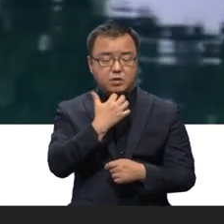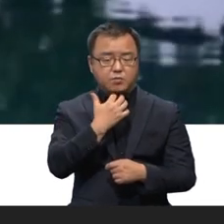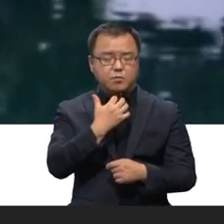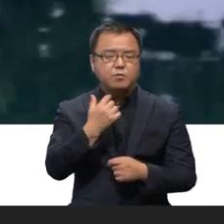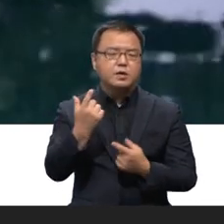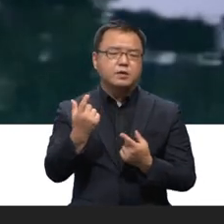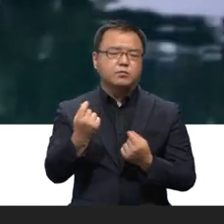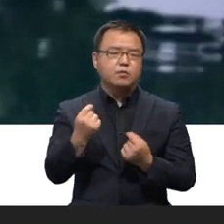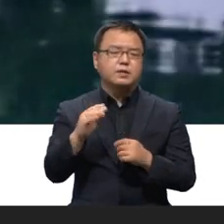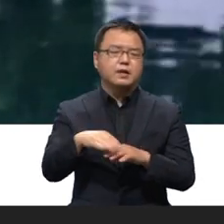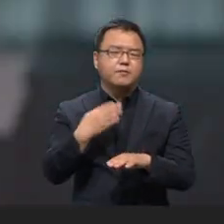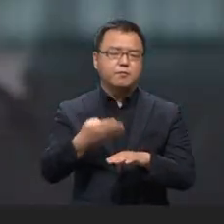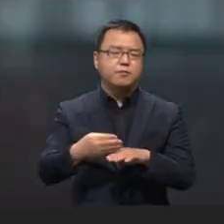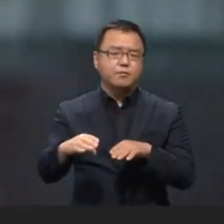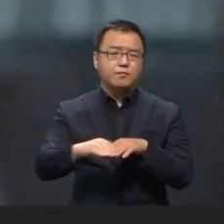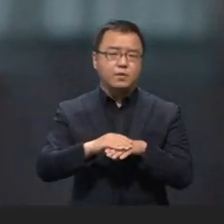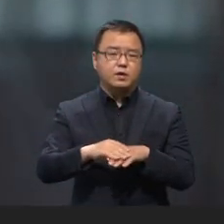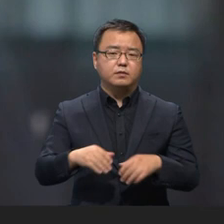same socks.